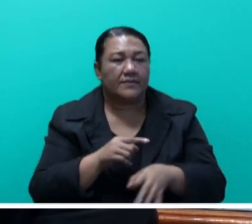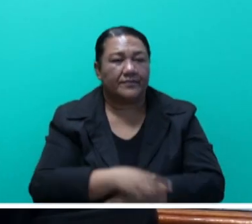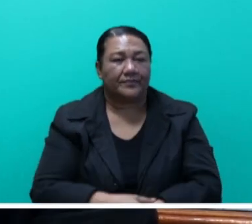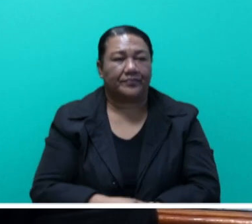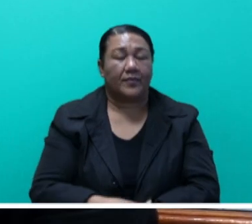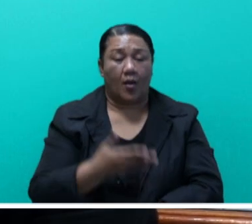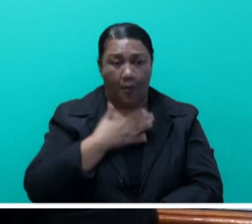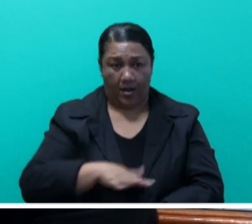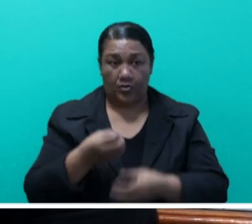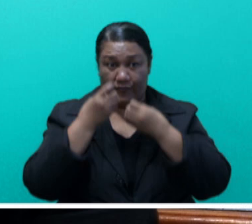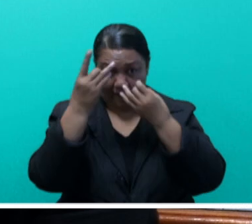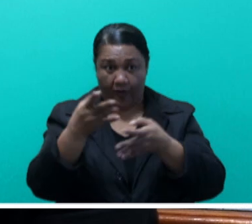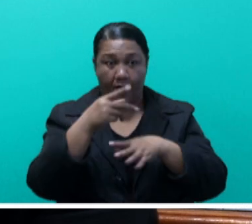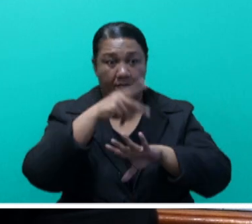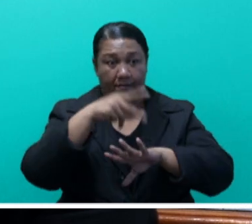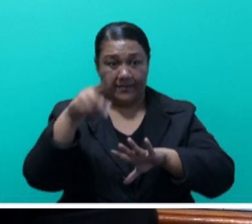inform the House that